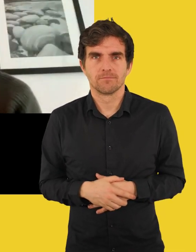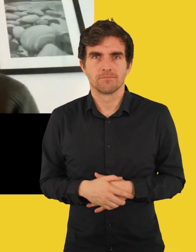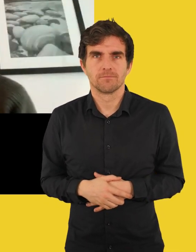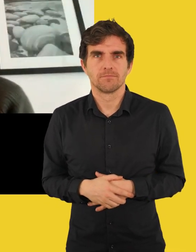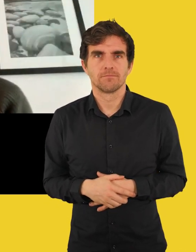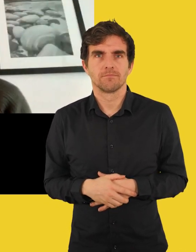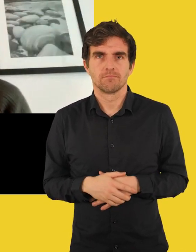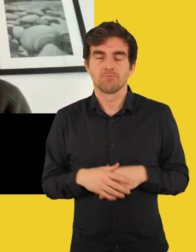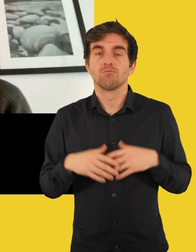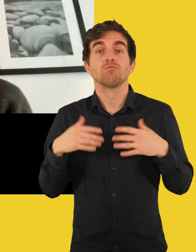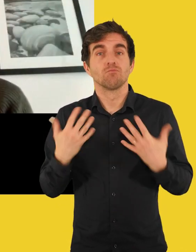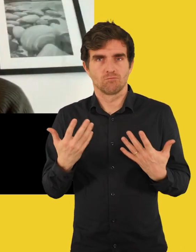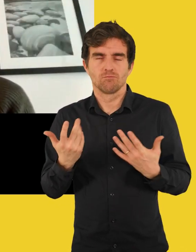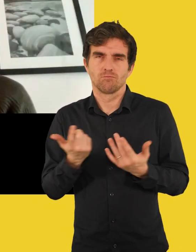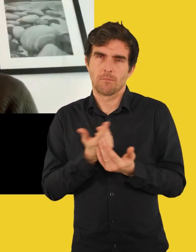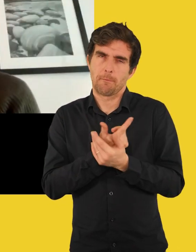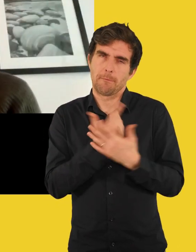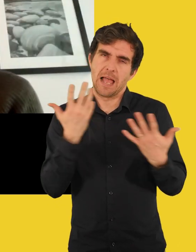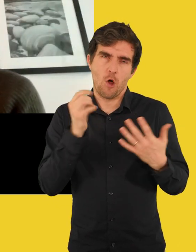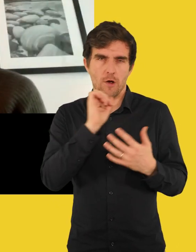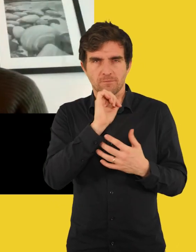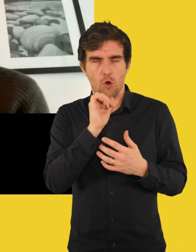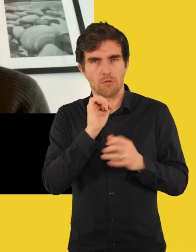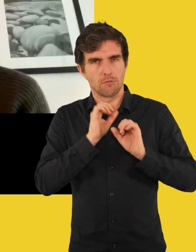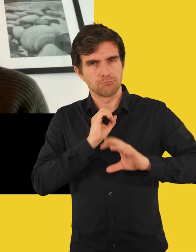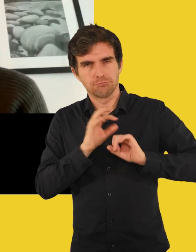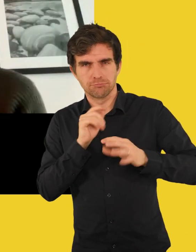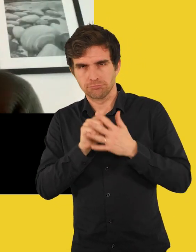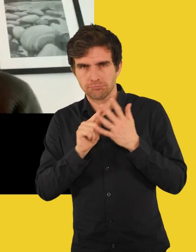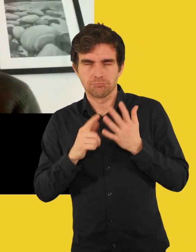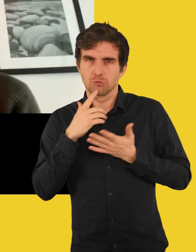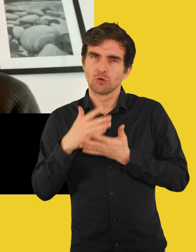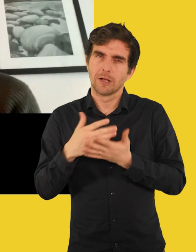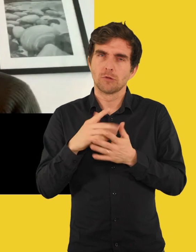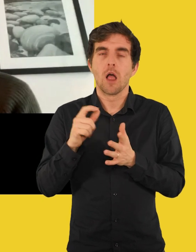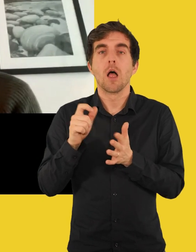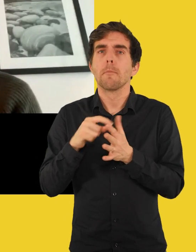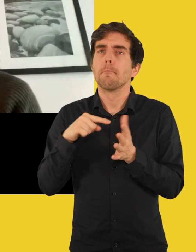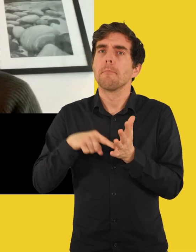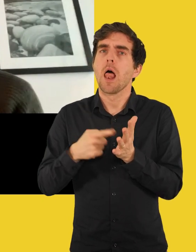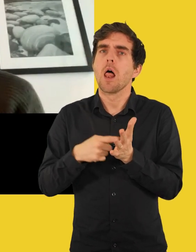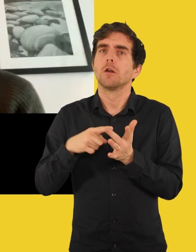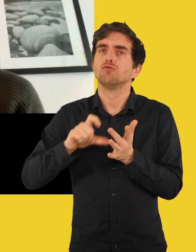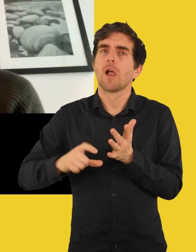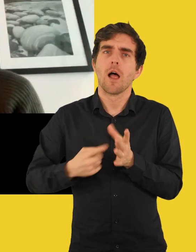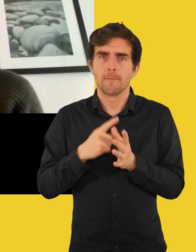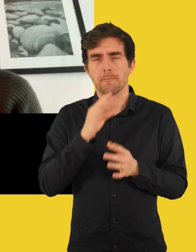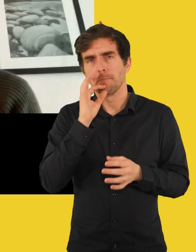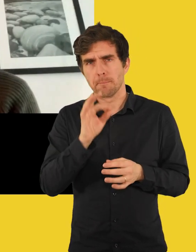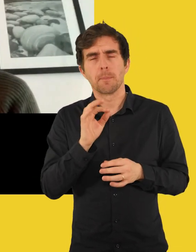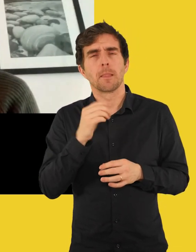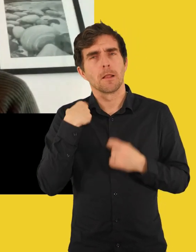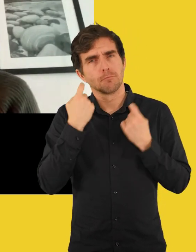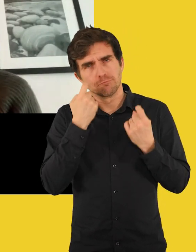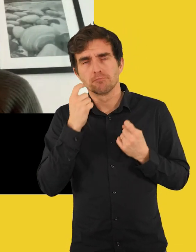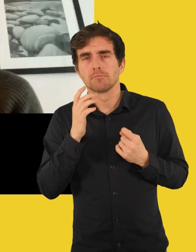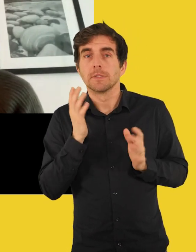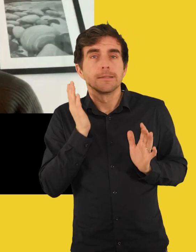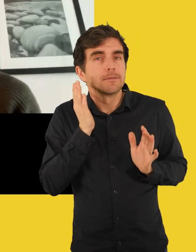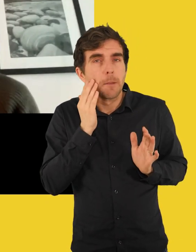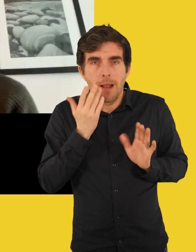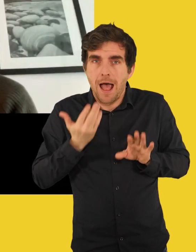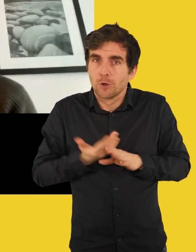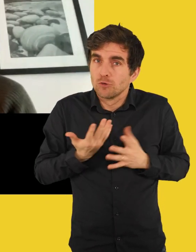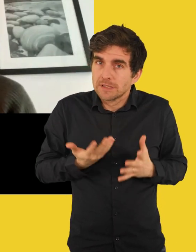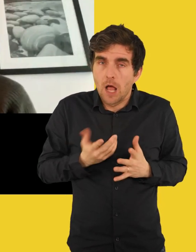Kate. And building on many of the sentiments you've shared already, Patricia says, taking the